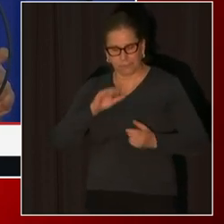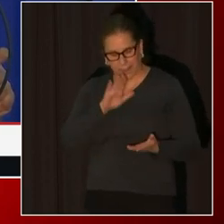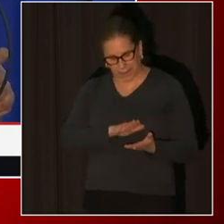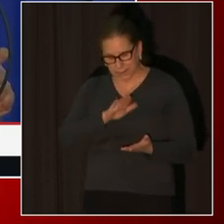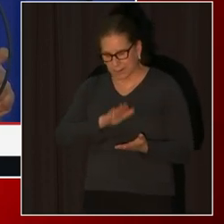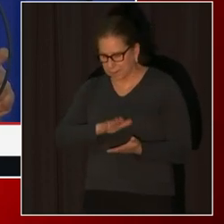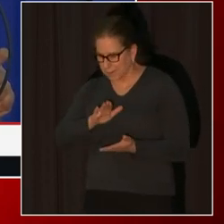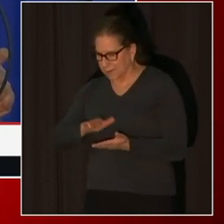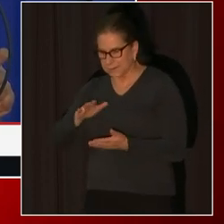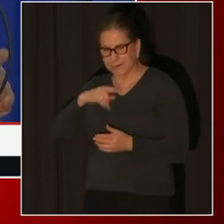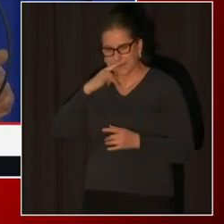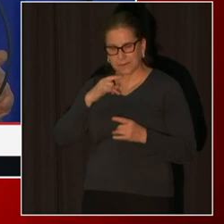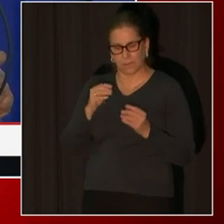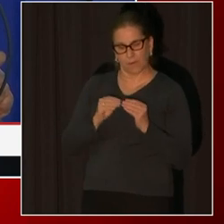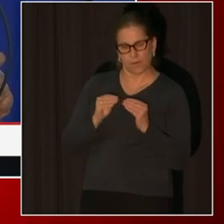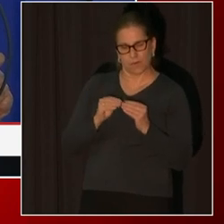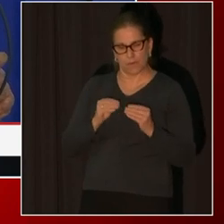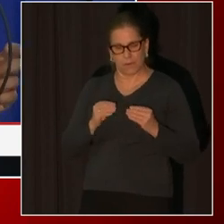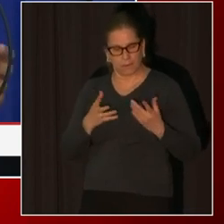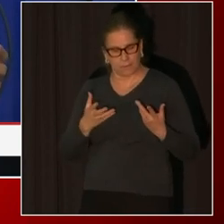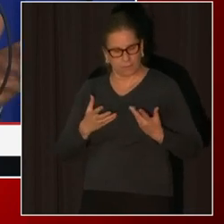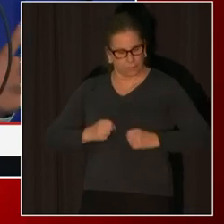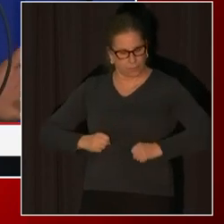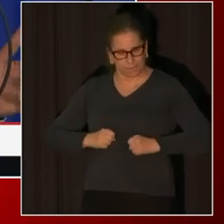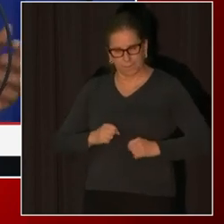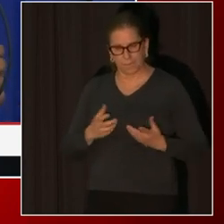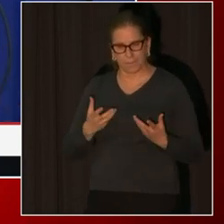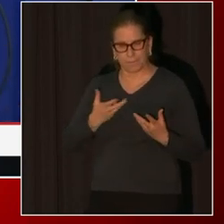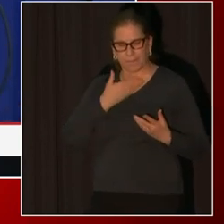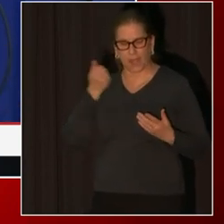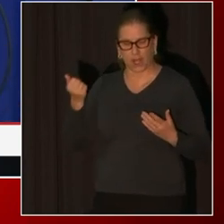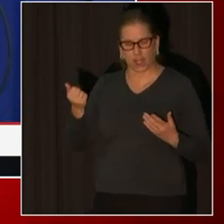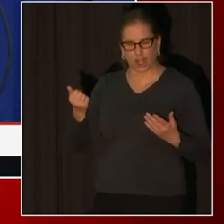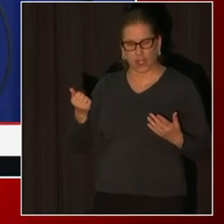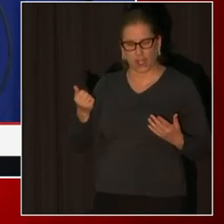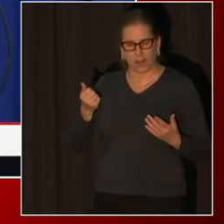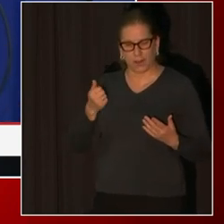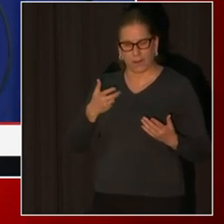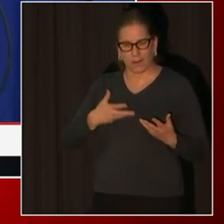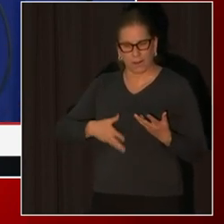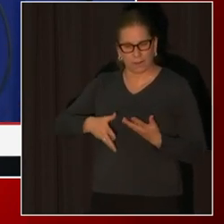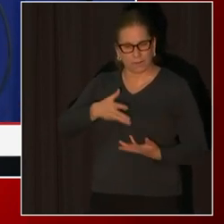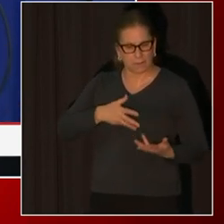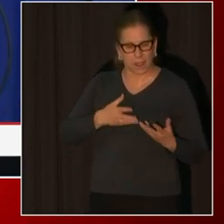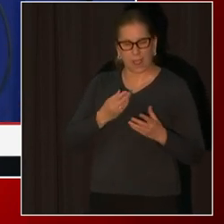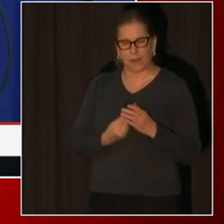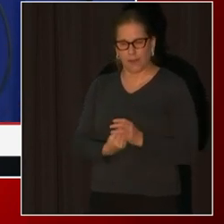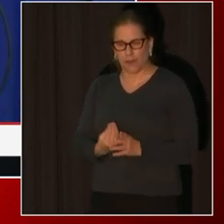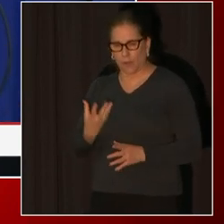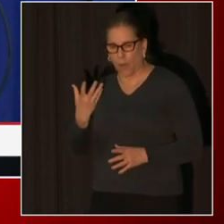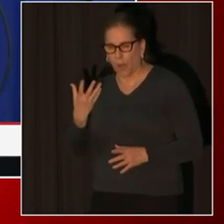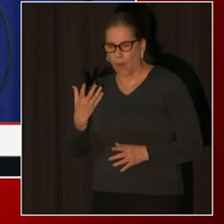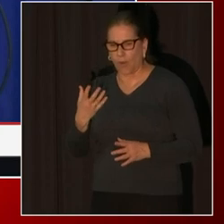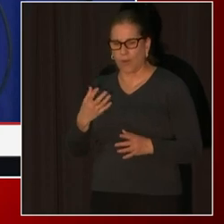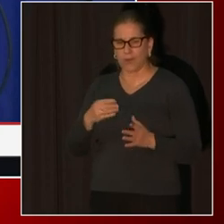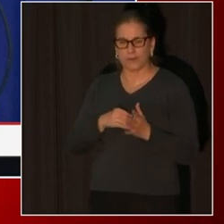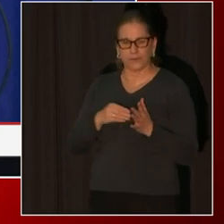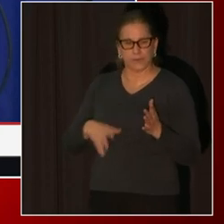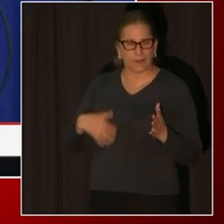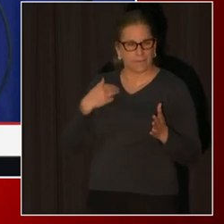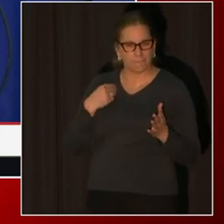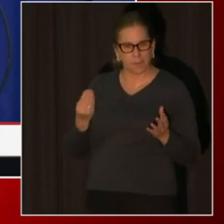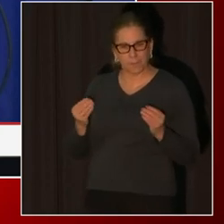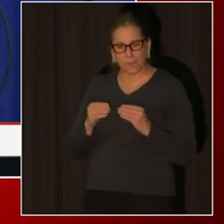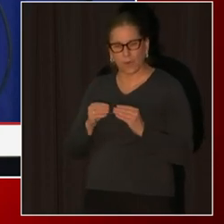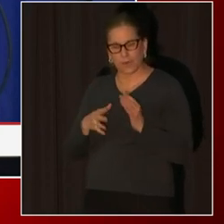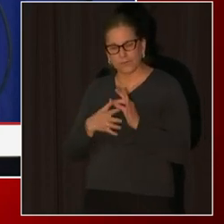by a new Foxhall that will just allow more growth for students to have more choice about where they're going in that